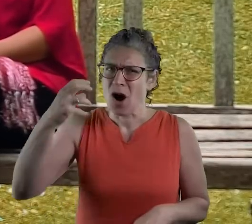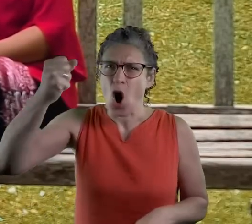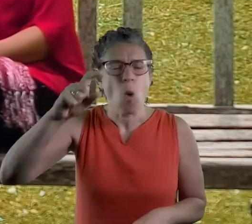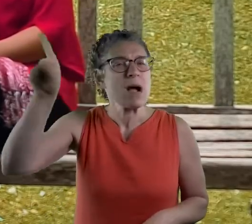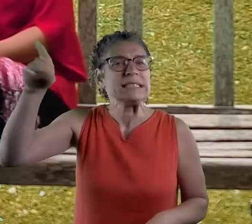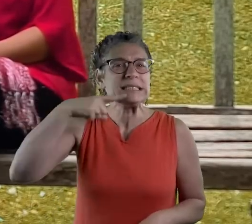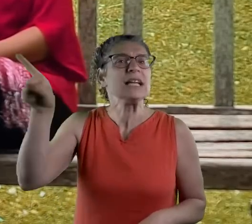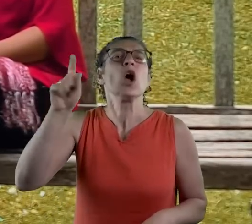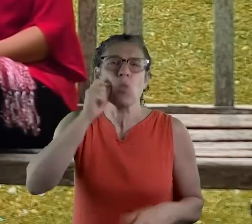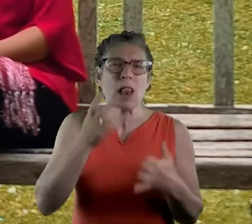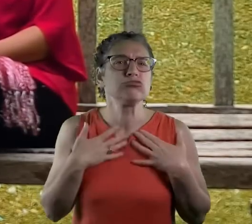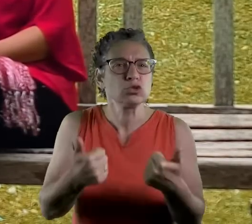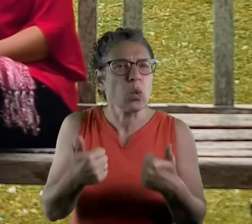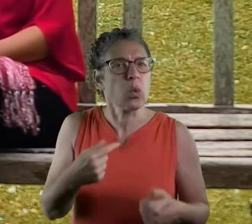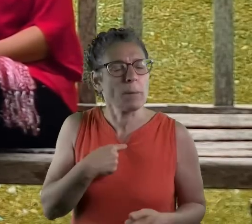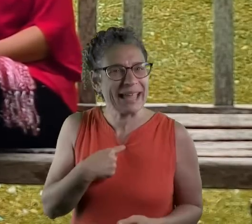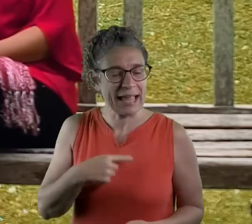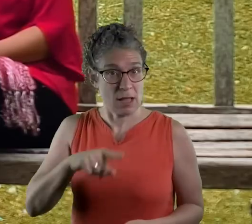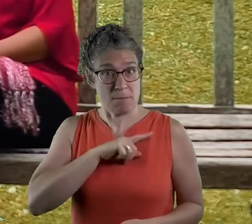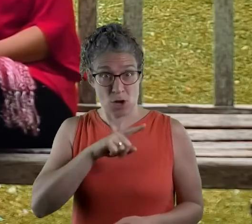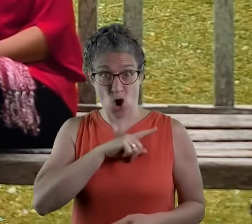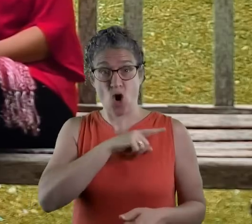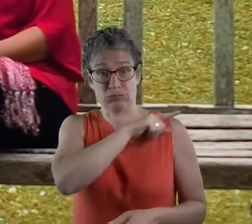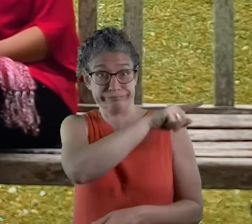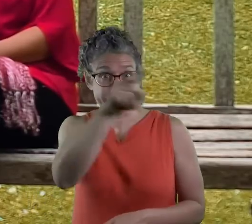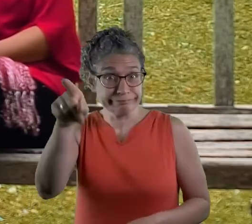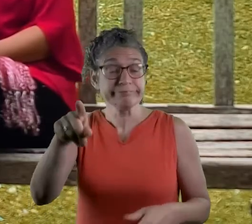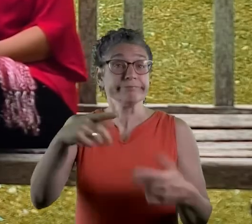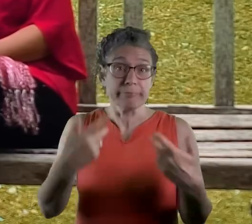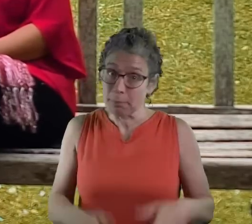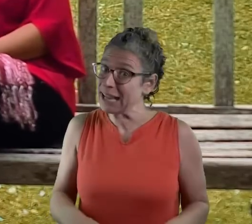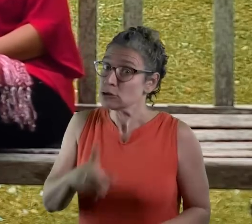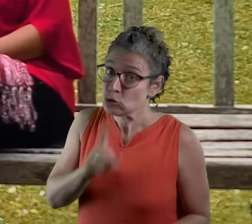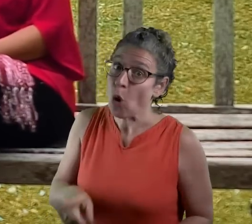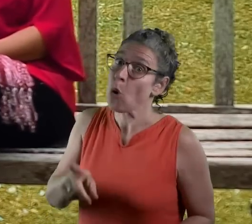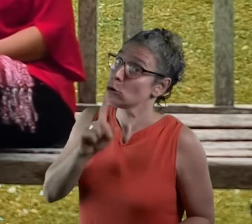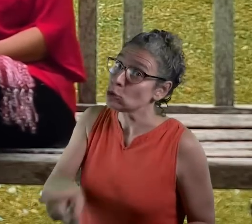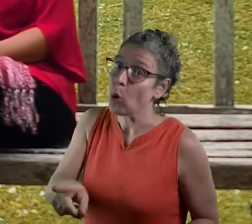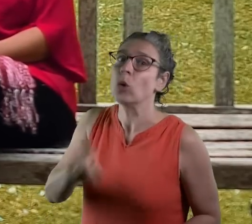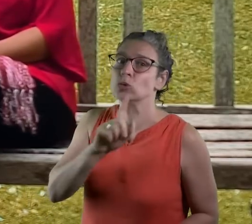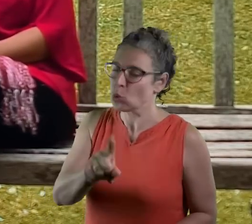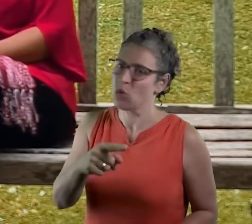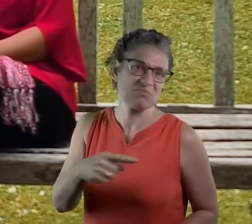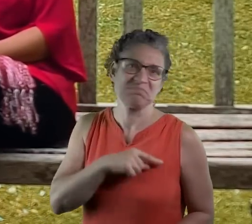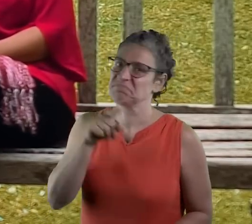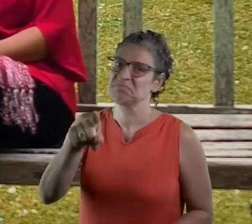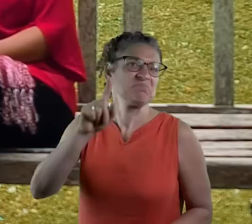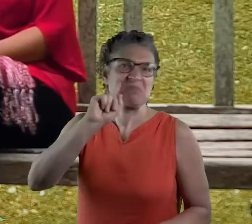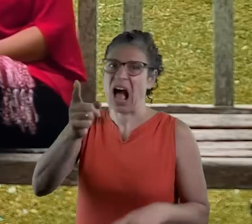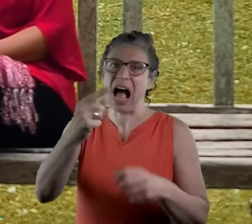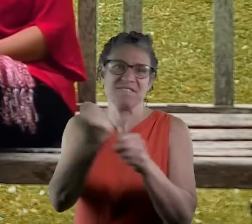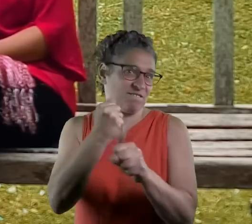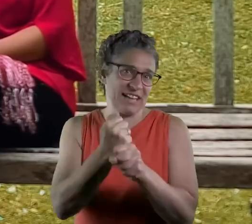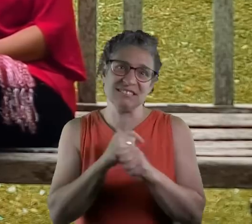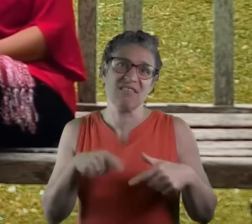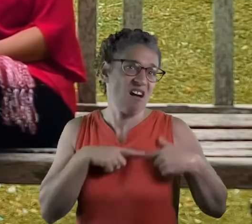his word about restoring me because I had been told by the hospital consultants that I would have